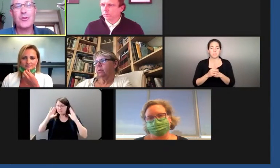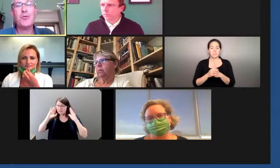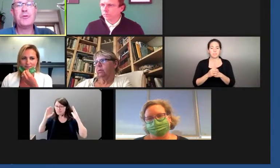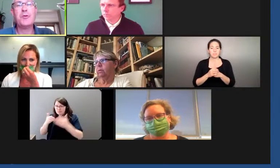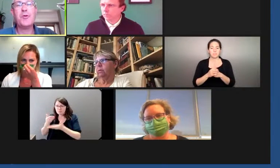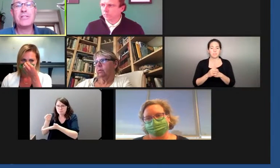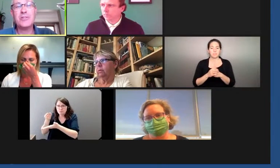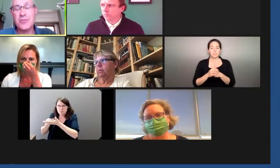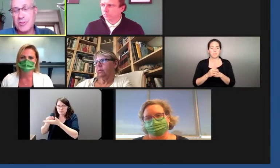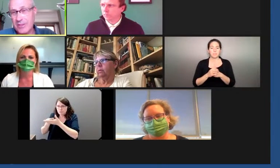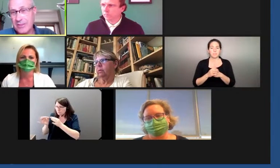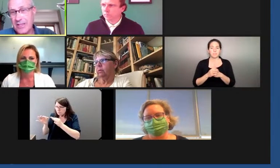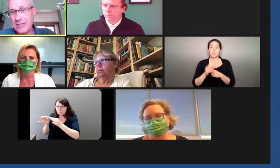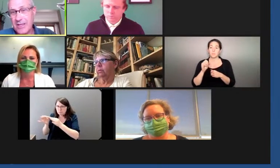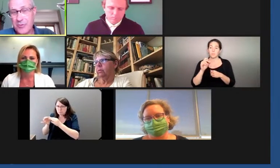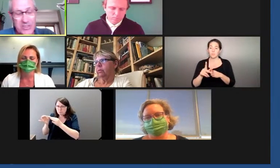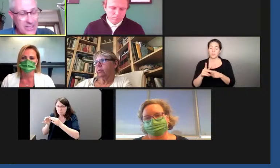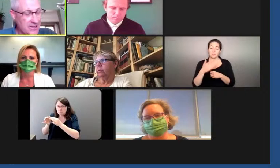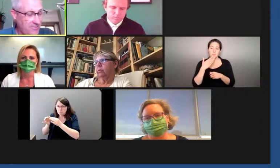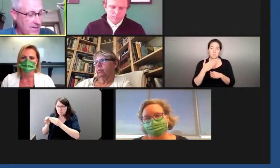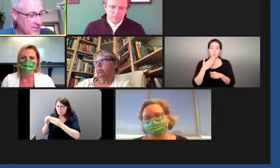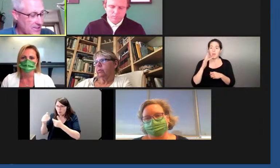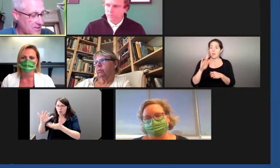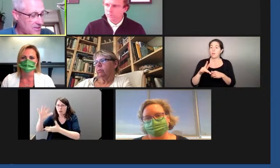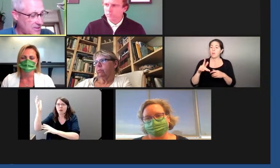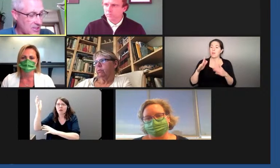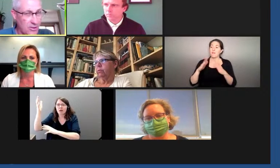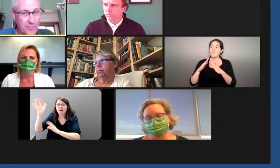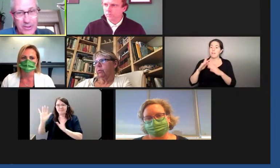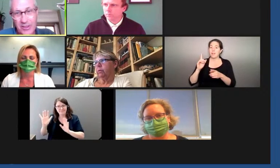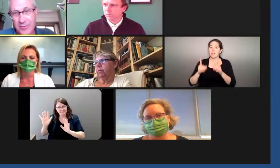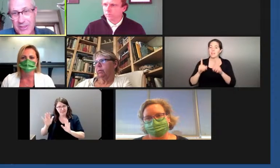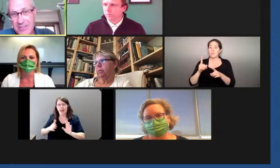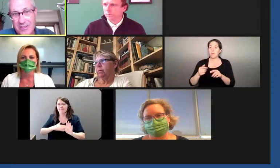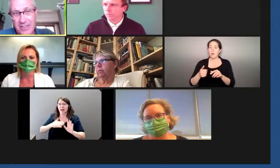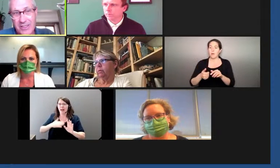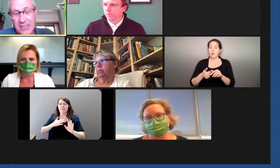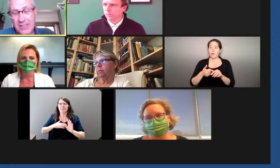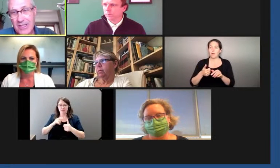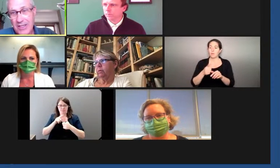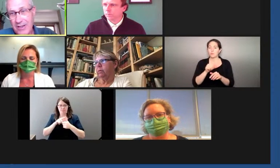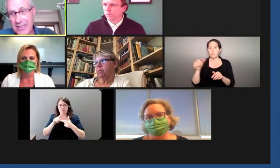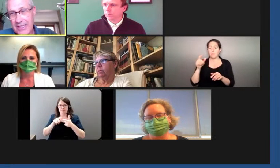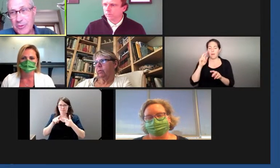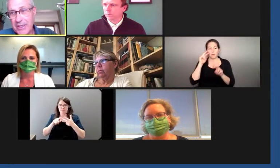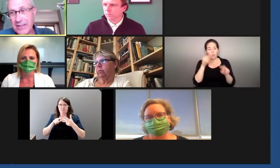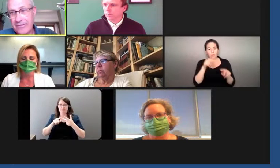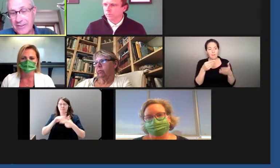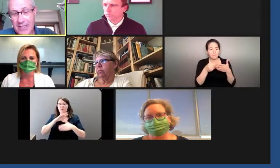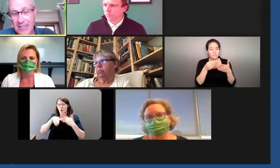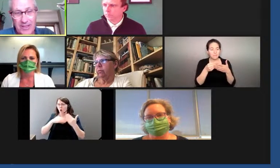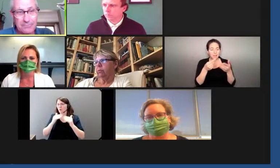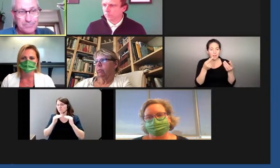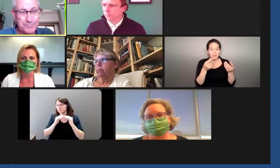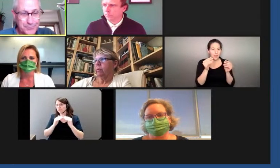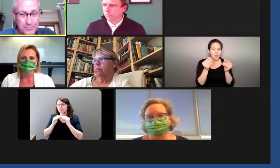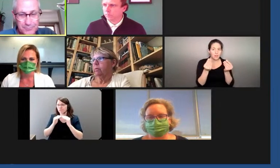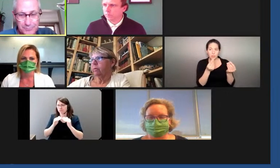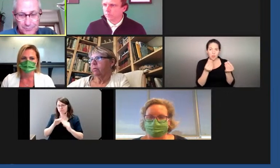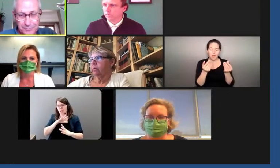always go the way we want it to. So I appreciate the fact that all three are going to be considered on an equal playing field. Thank you for